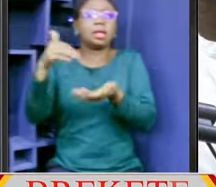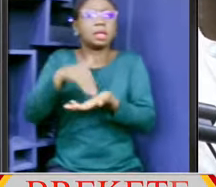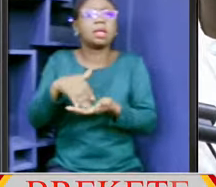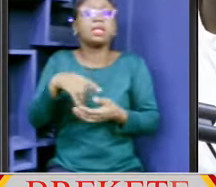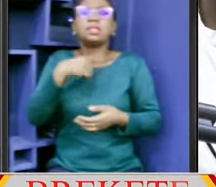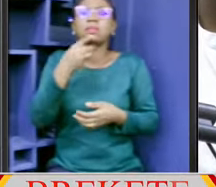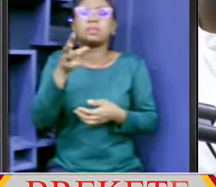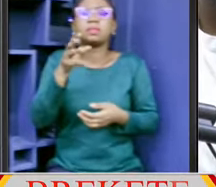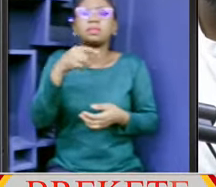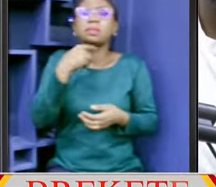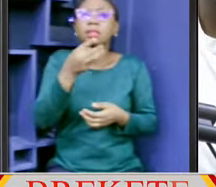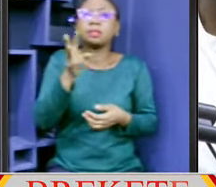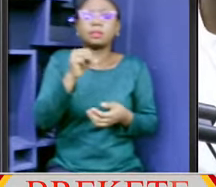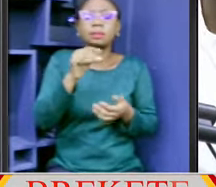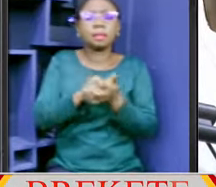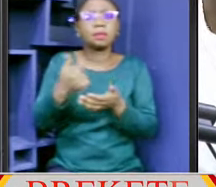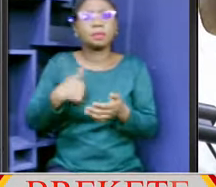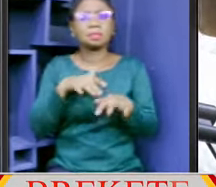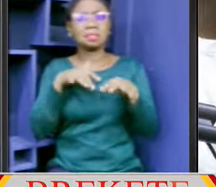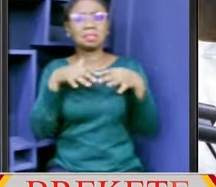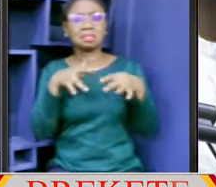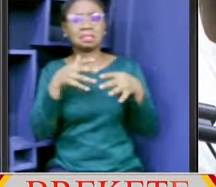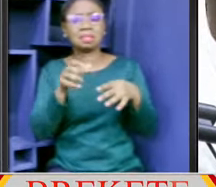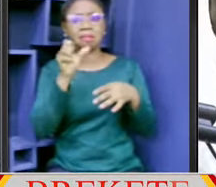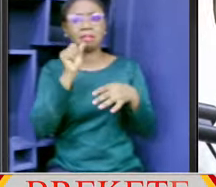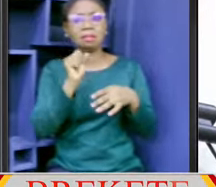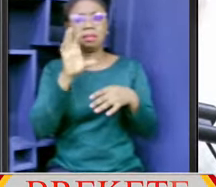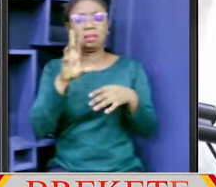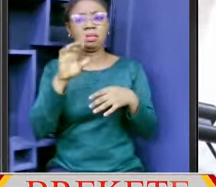And they go tell them, say, with the sell scrap.